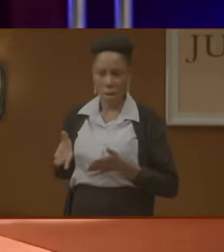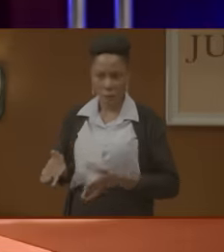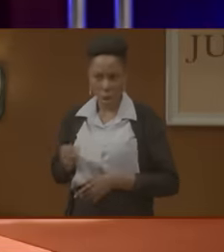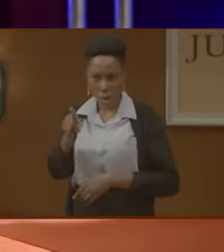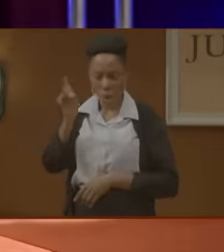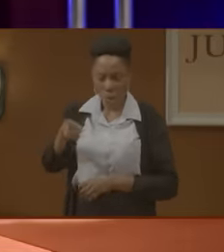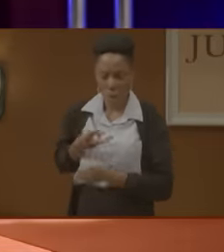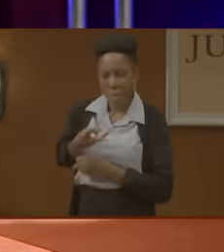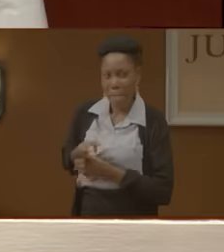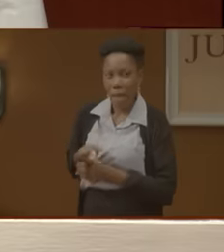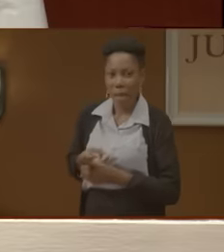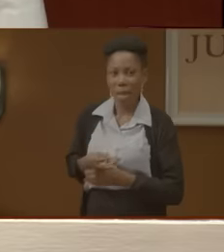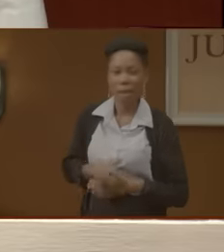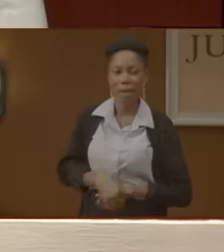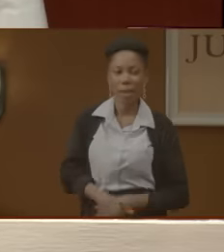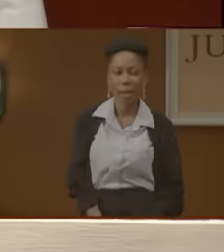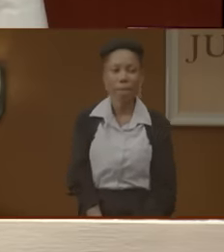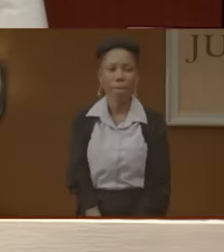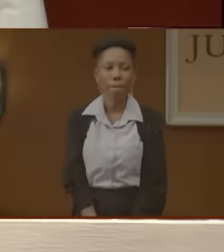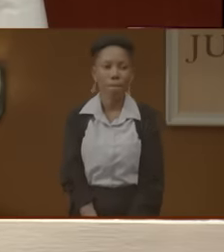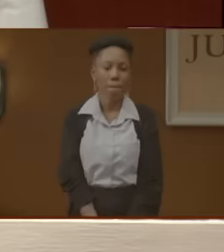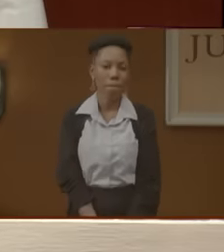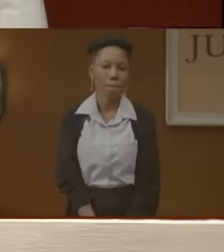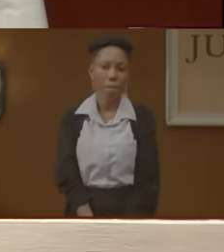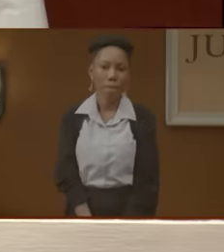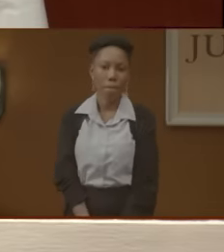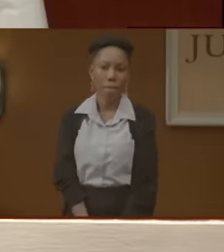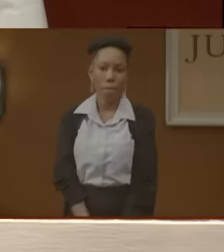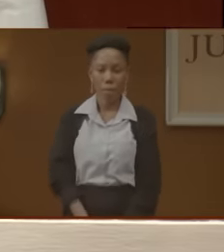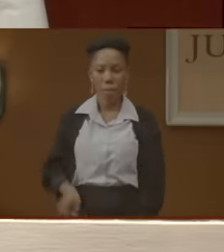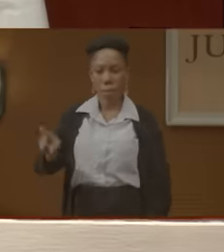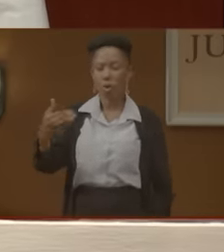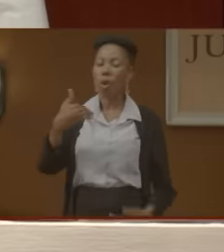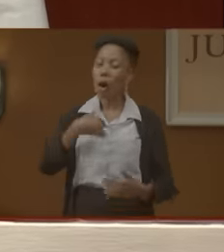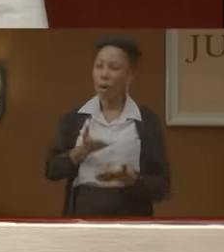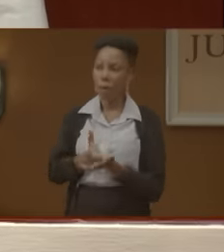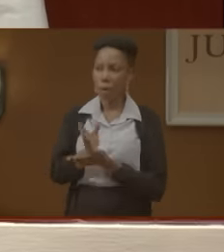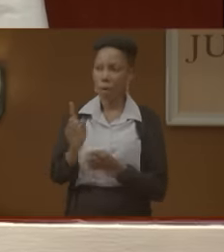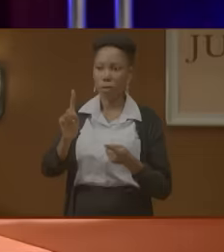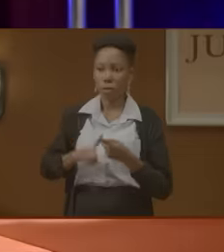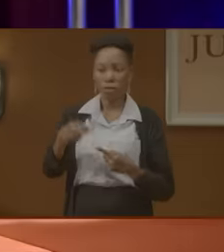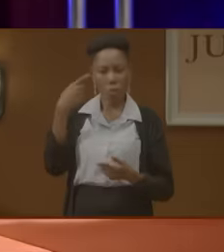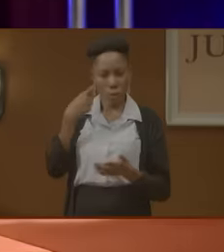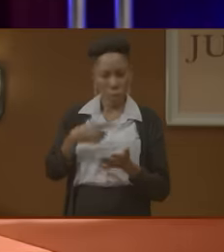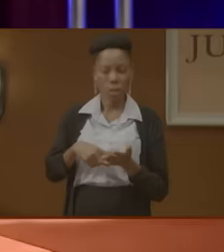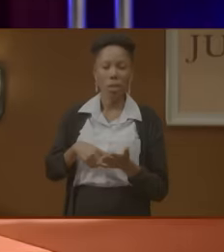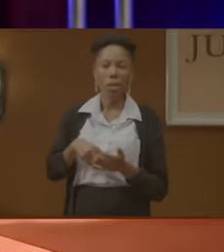to the house. You see, you have right of access to the children.